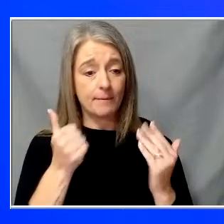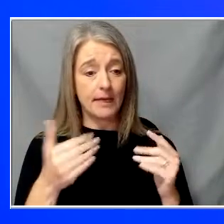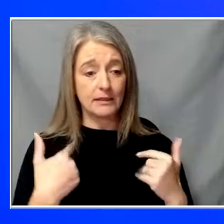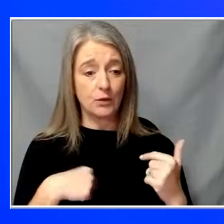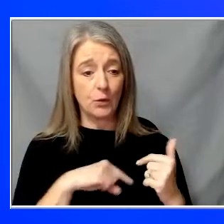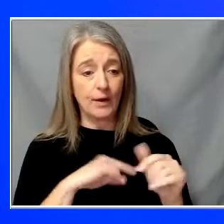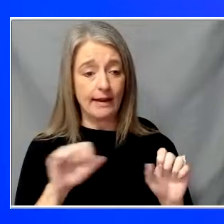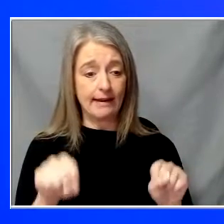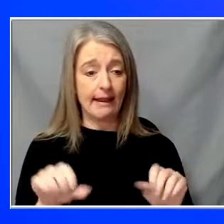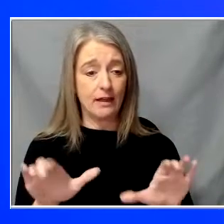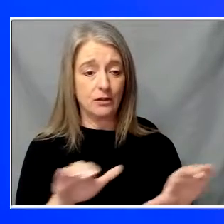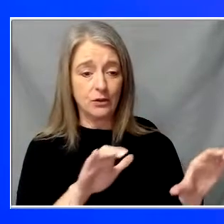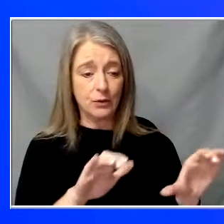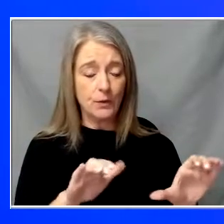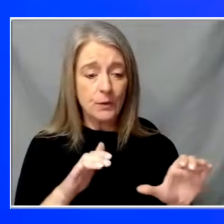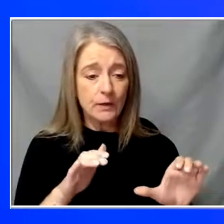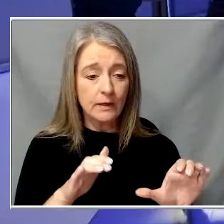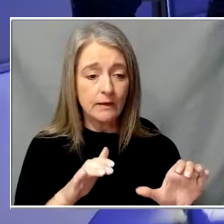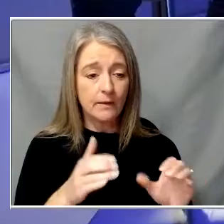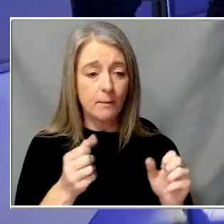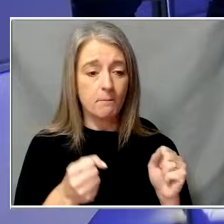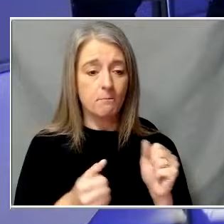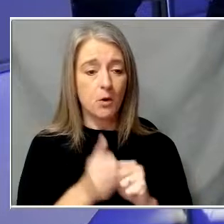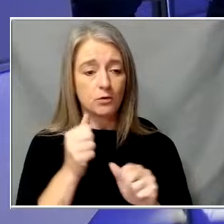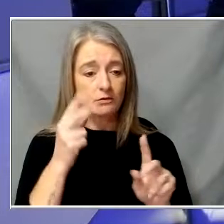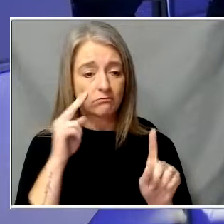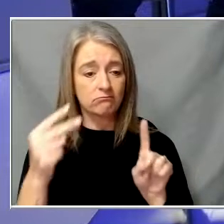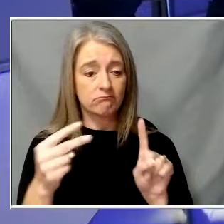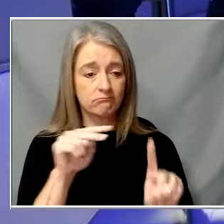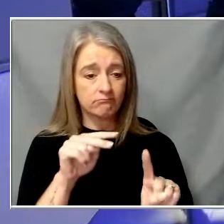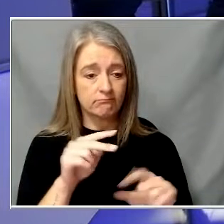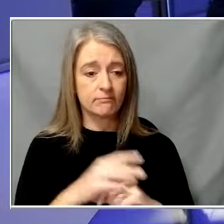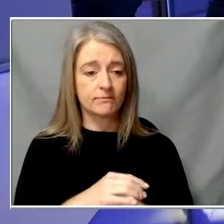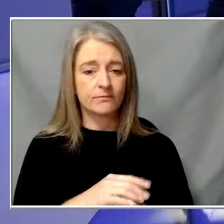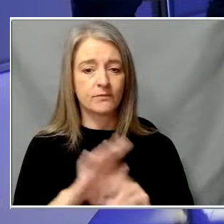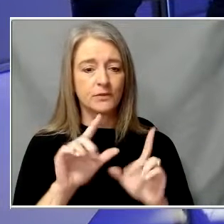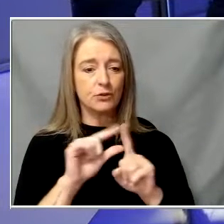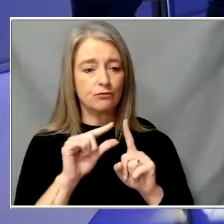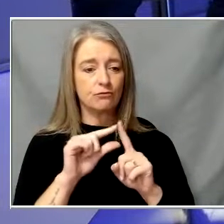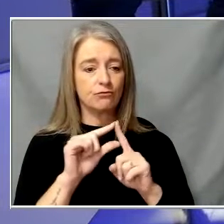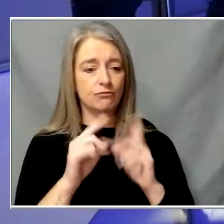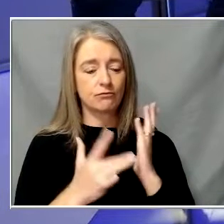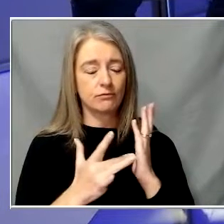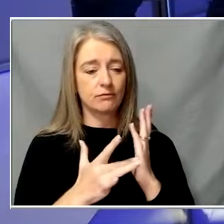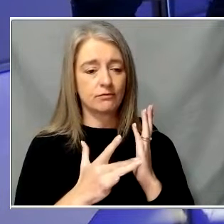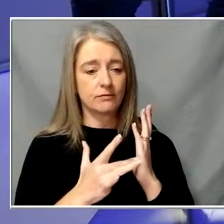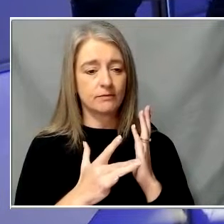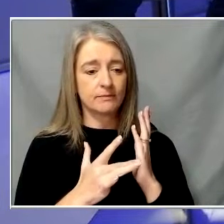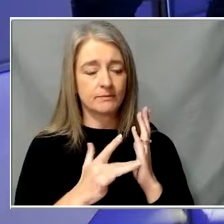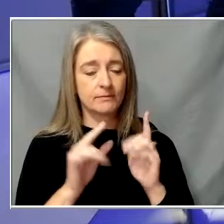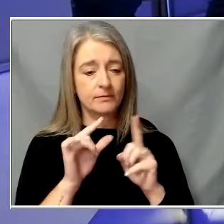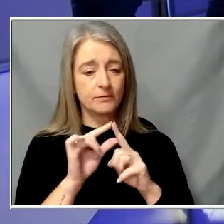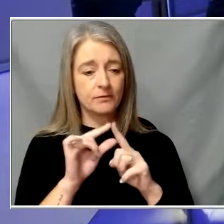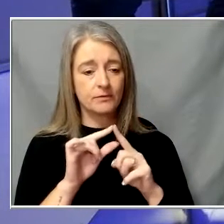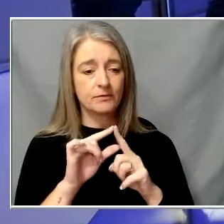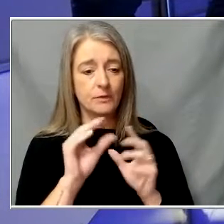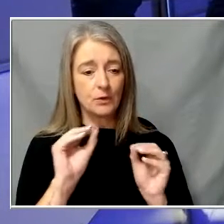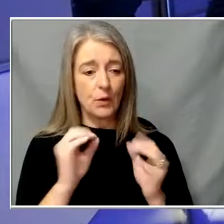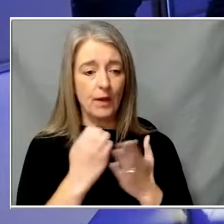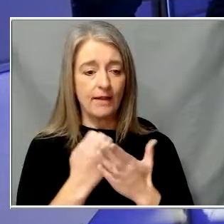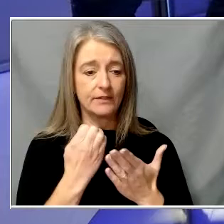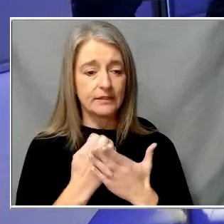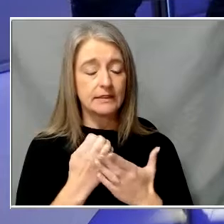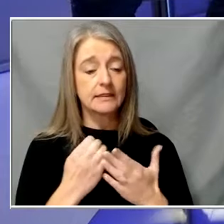is the most objective way. And you use that terminology because it's your job to find any evidence if it were to come around. But as far